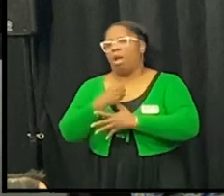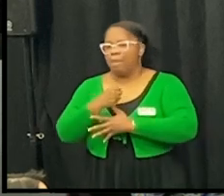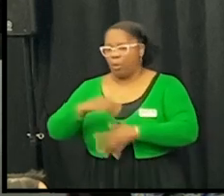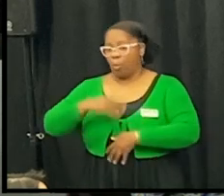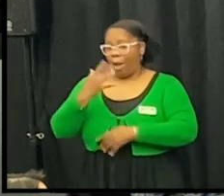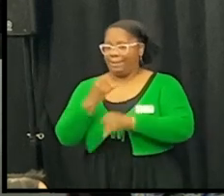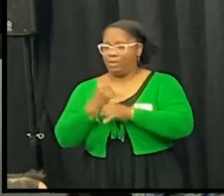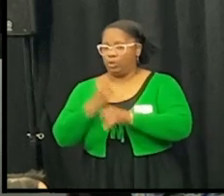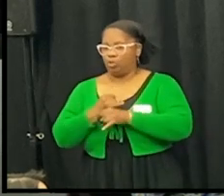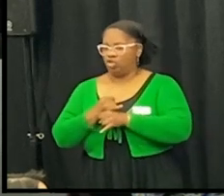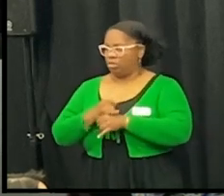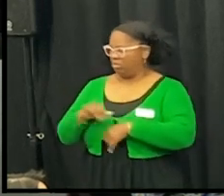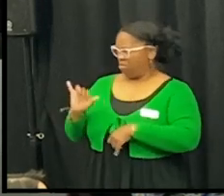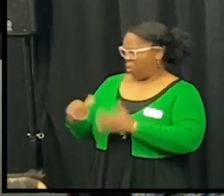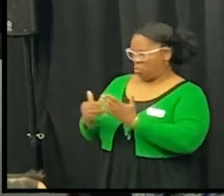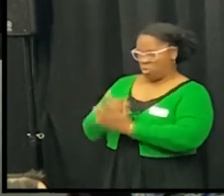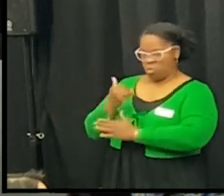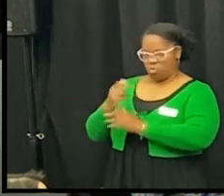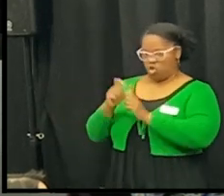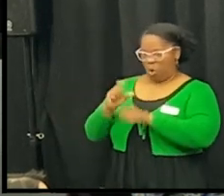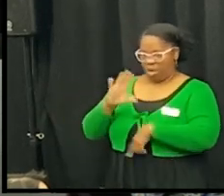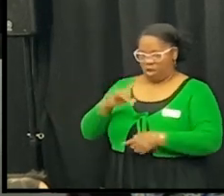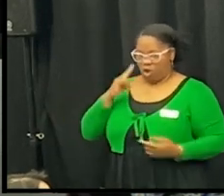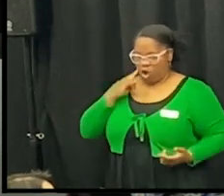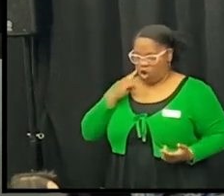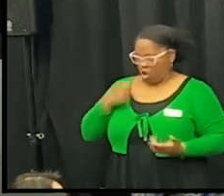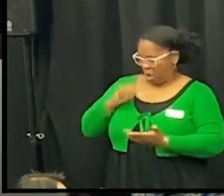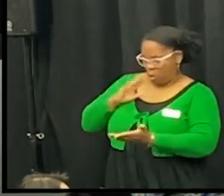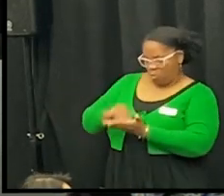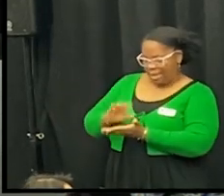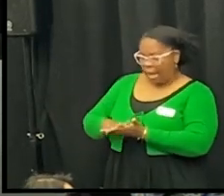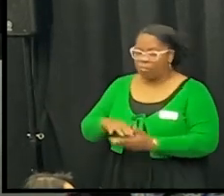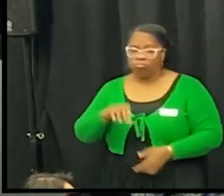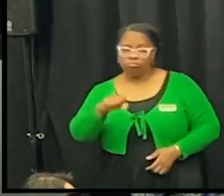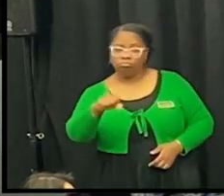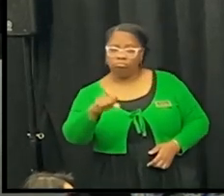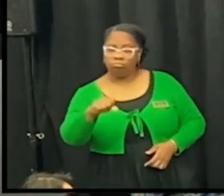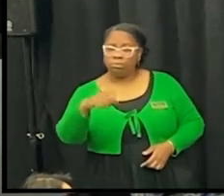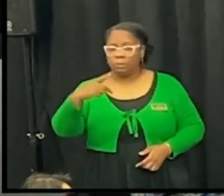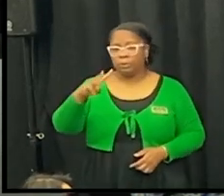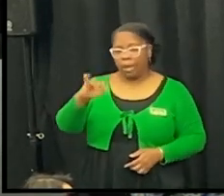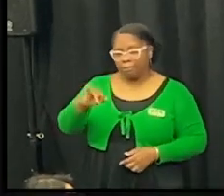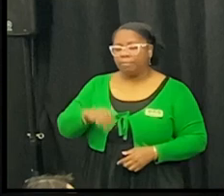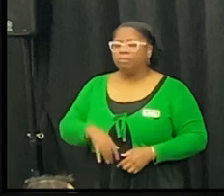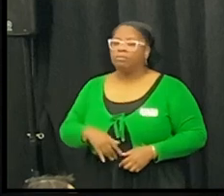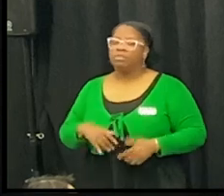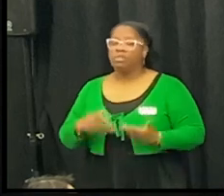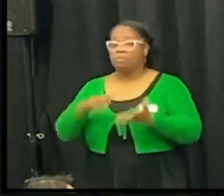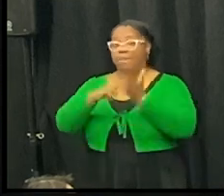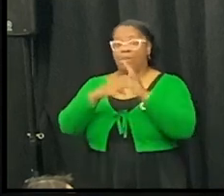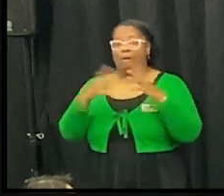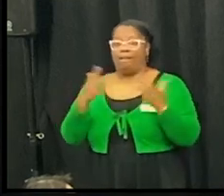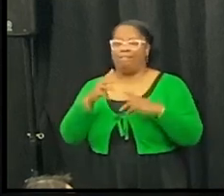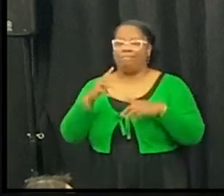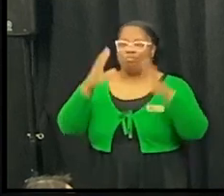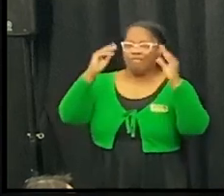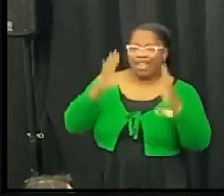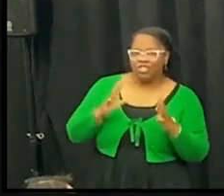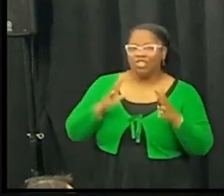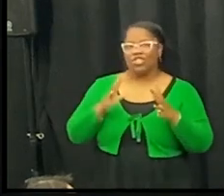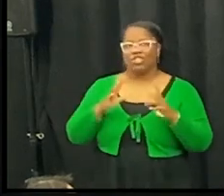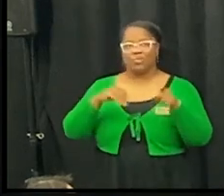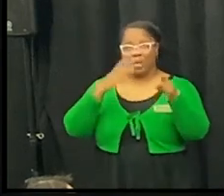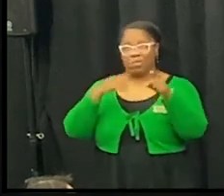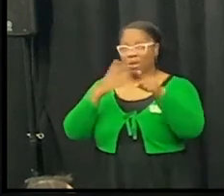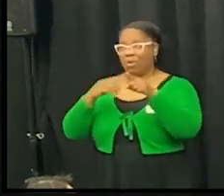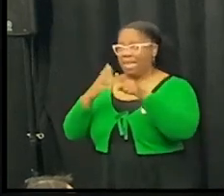institutions. That's a new expression that I've never heard. Oh, yeah. I'm going to write that down. Yes. So a lot of them, you know, their professors also don't look like them, and they